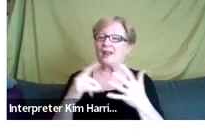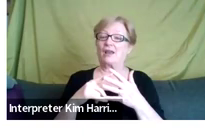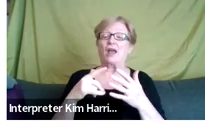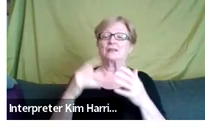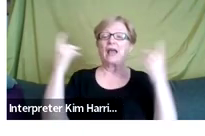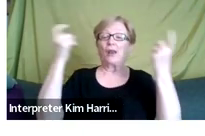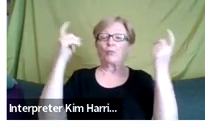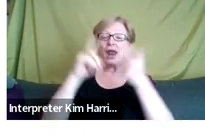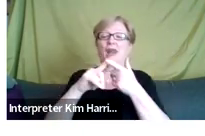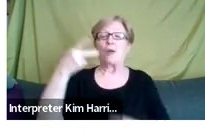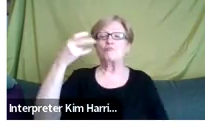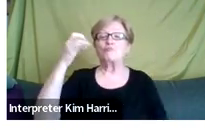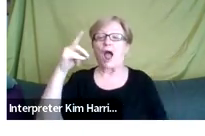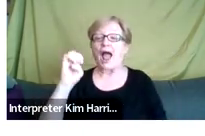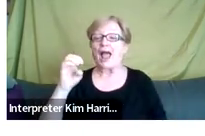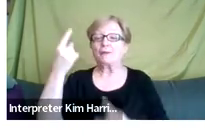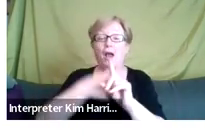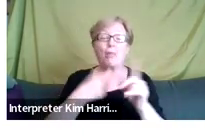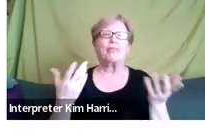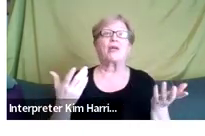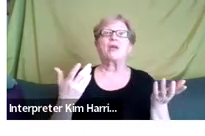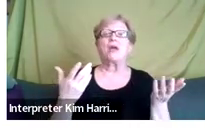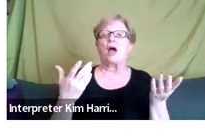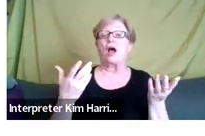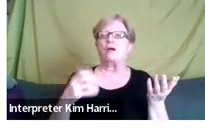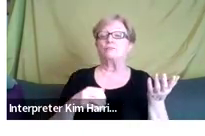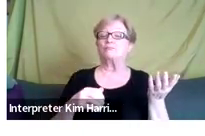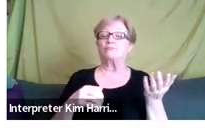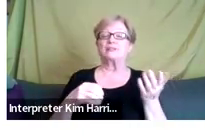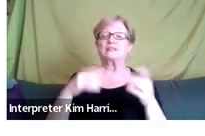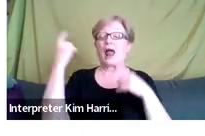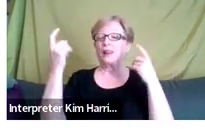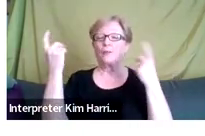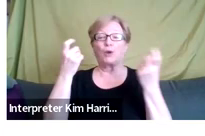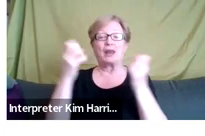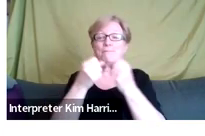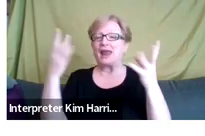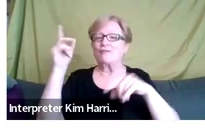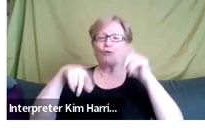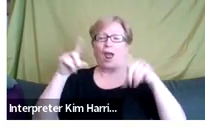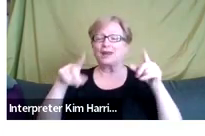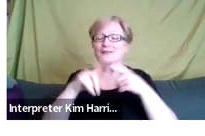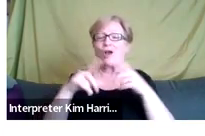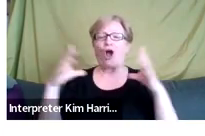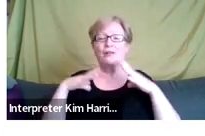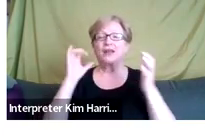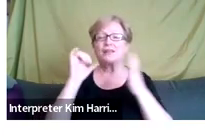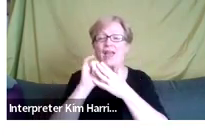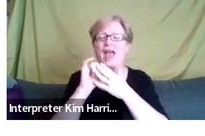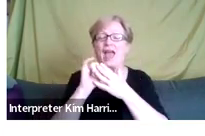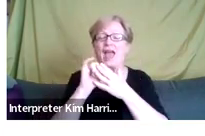Month, celebrating a variety of holidays that promote